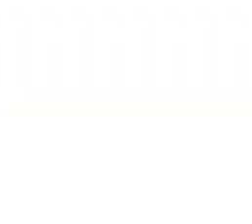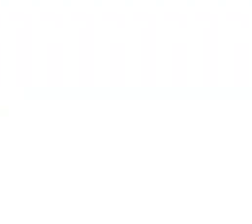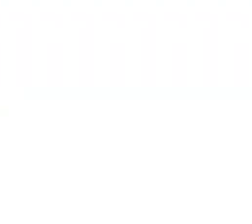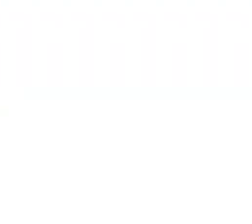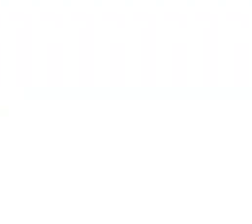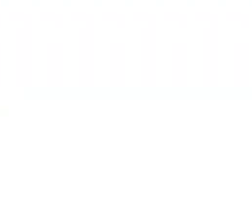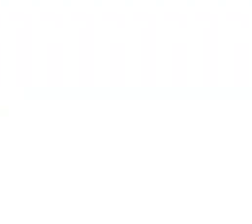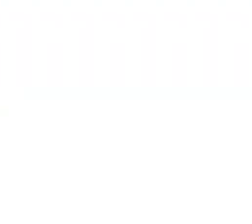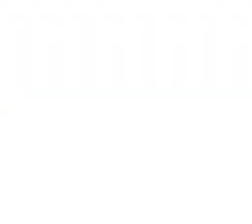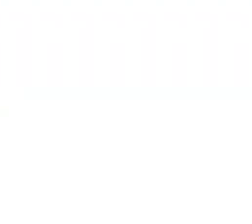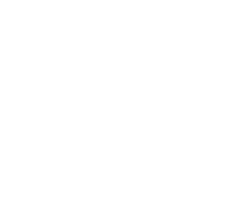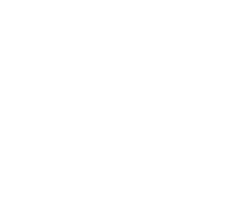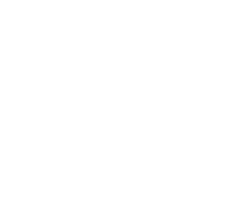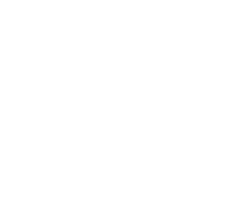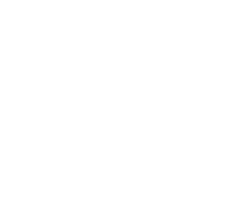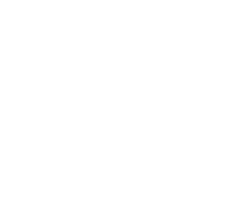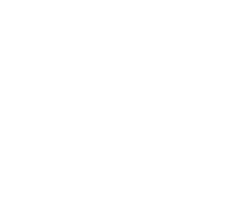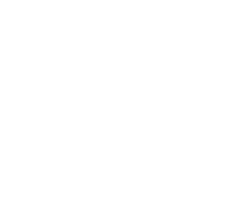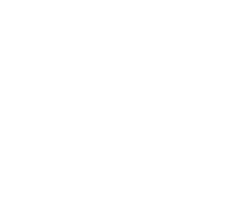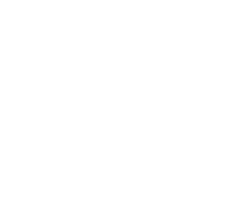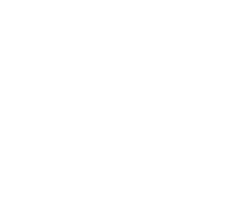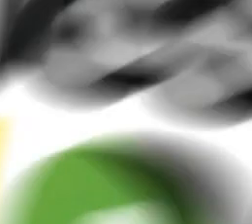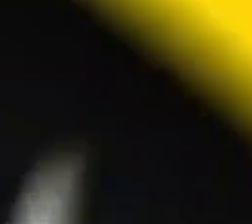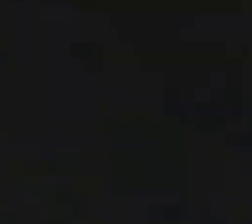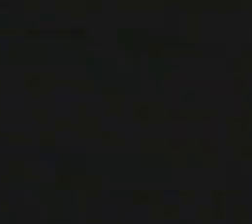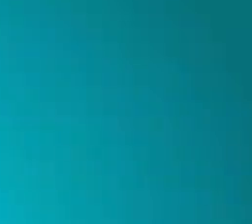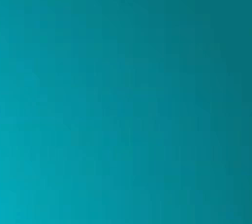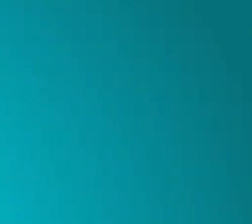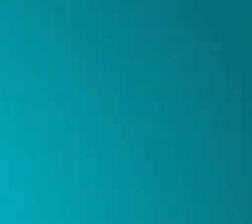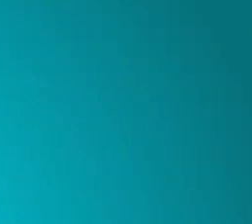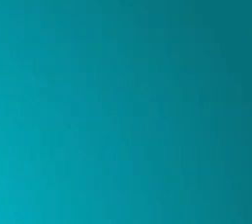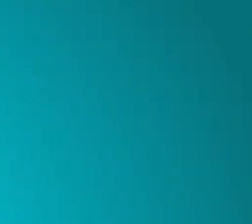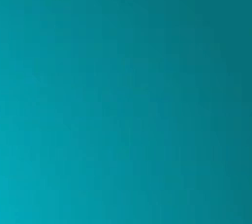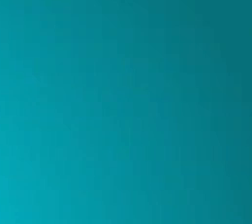again. You will be surprised.